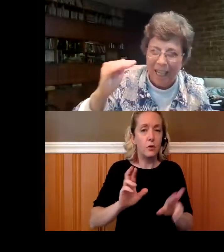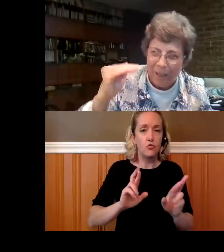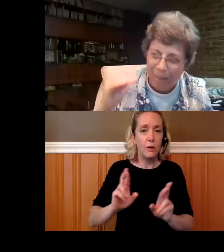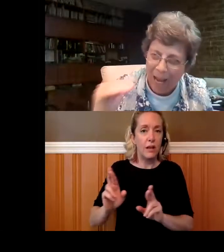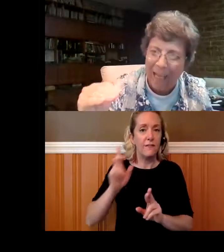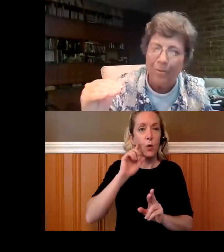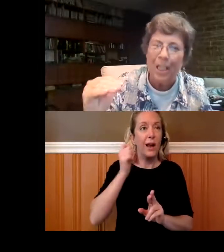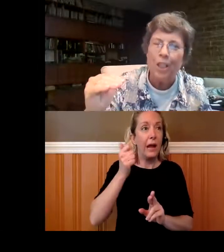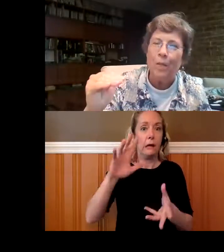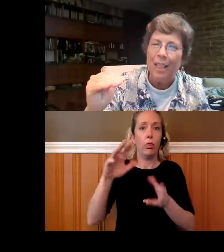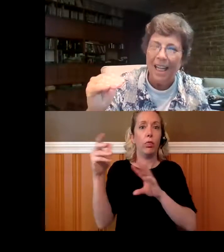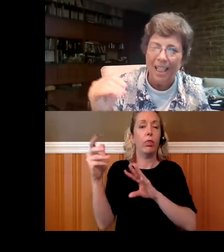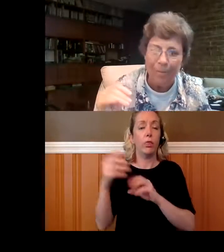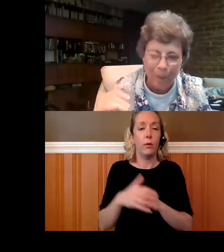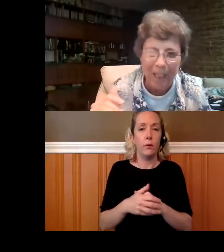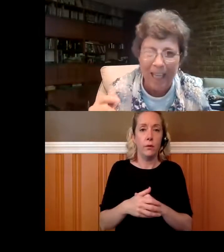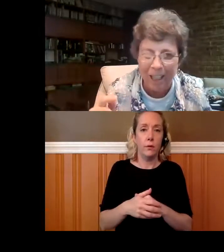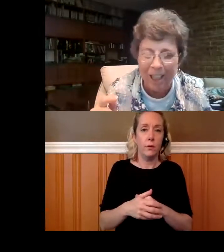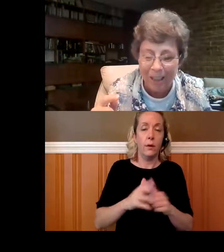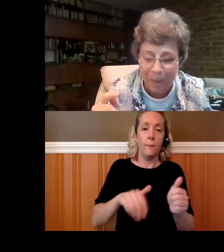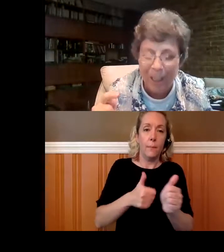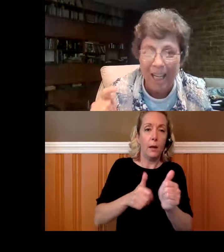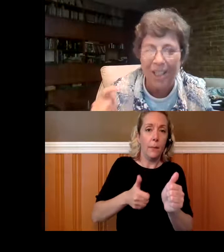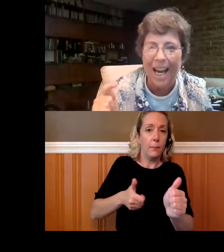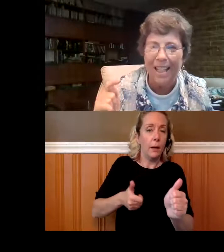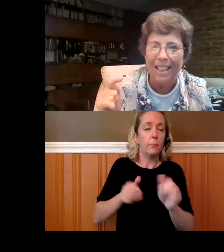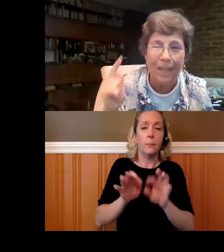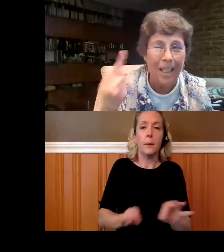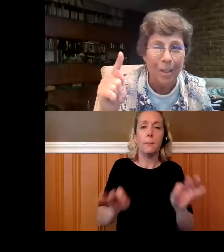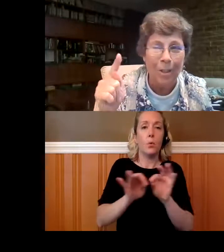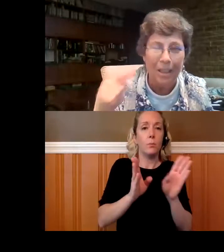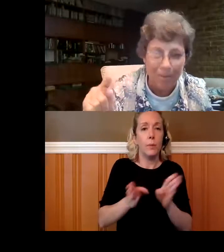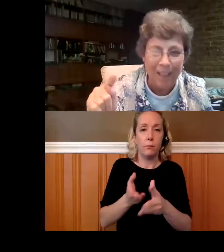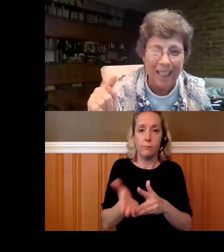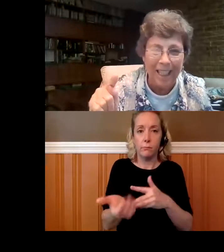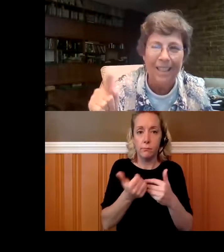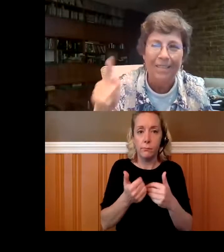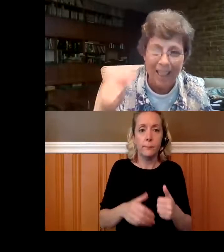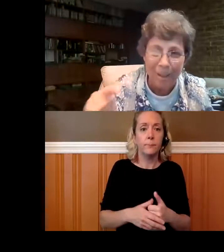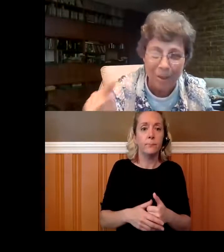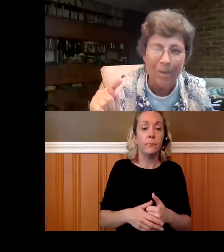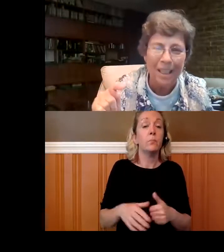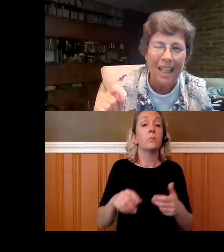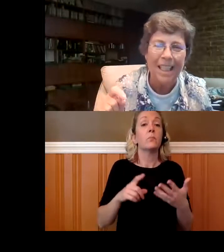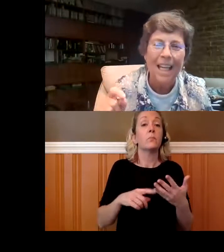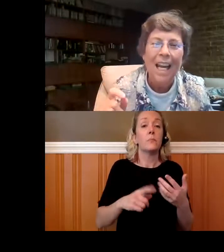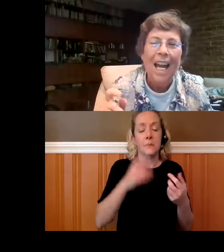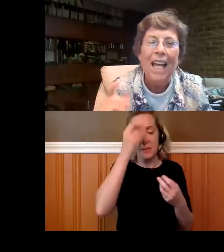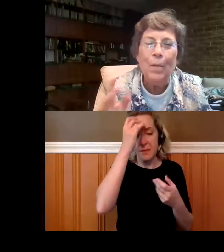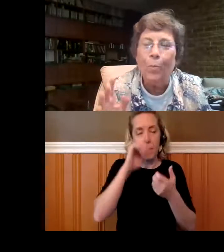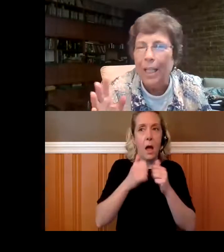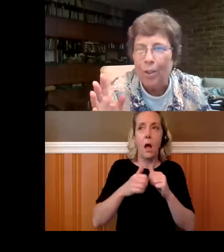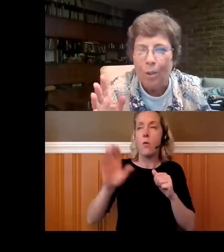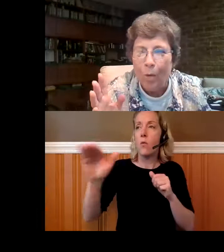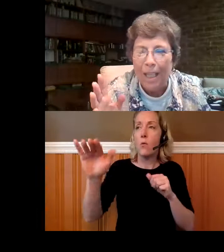communication task. If that doesn't work, what's next? That doesn't work, what's next? And then brainstorm ways to get people's attention and their assistance for